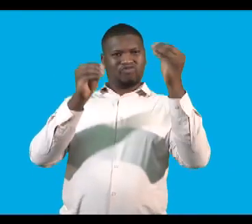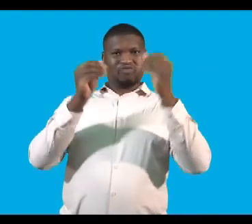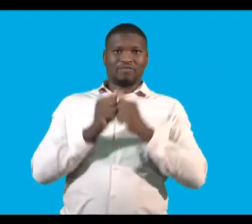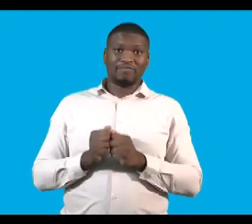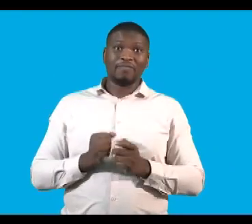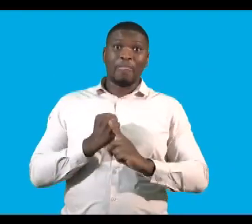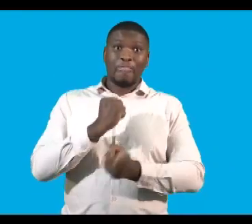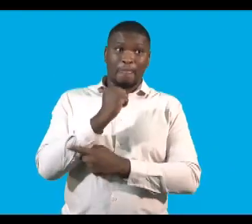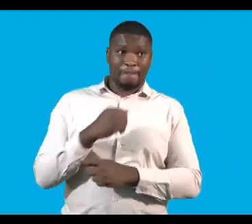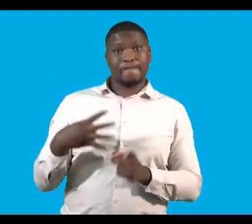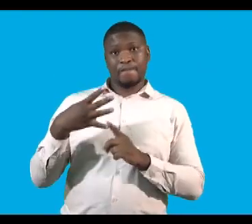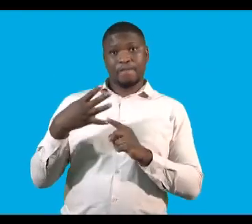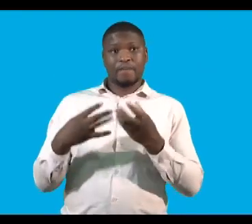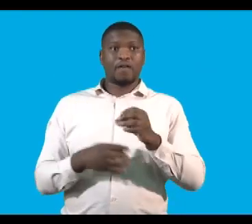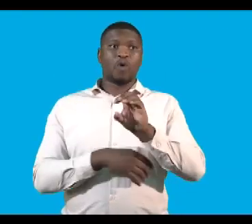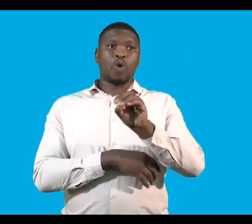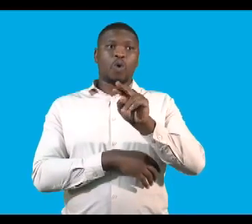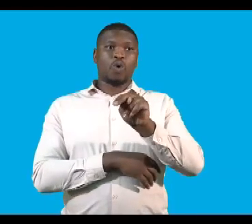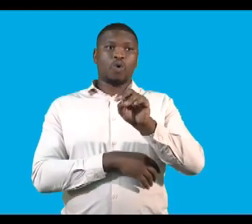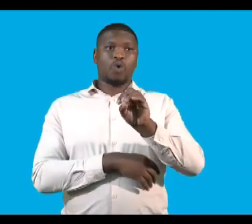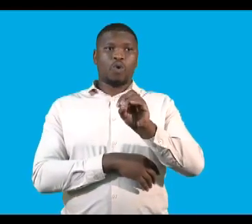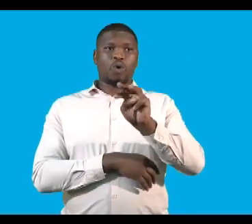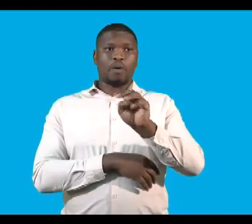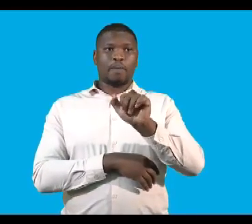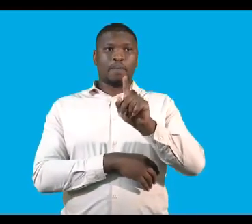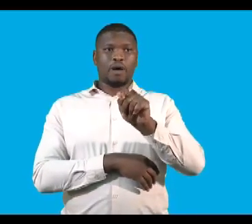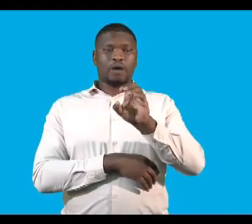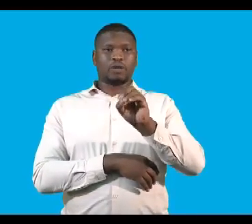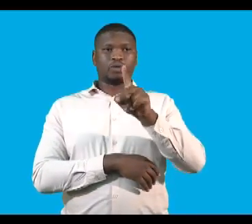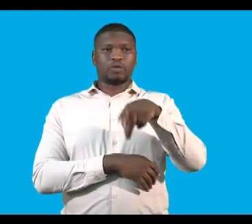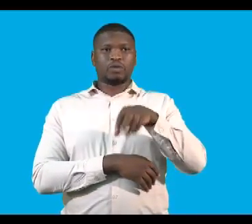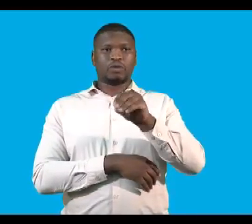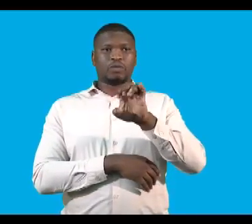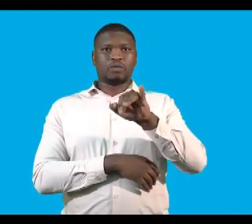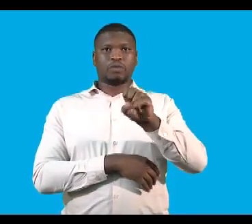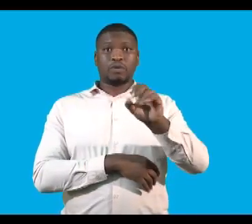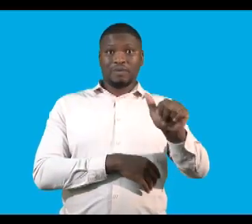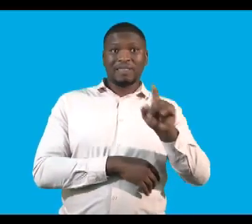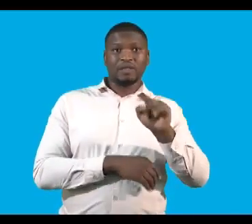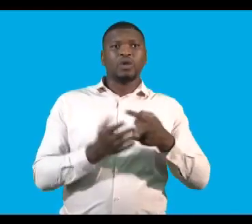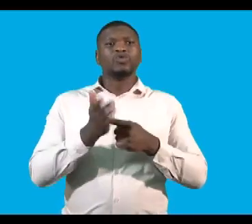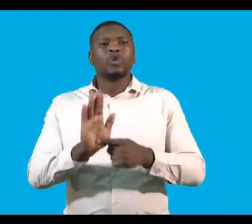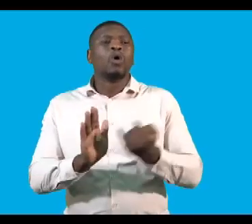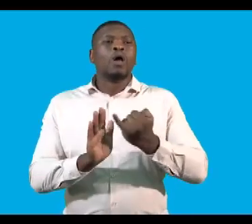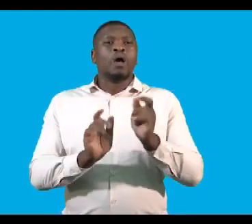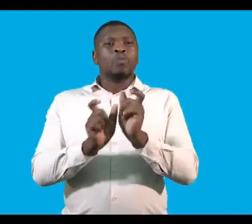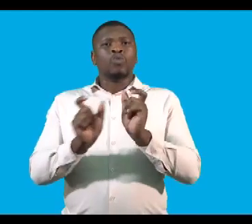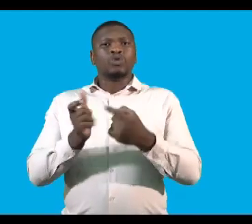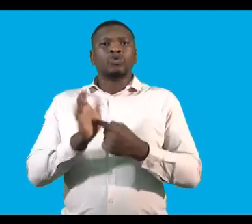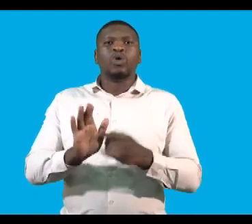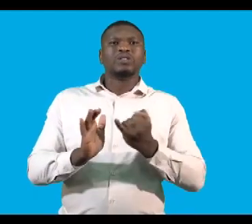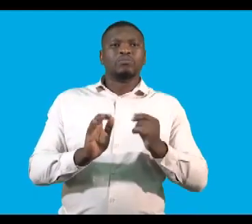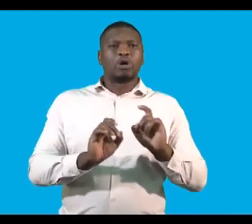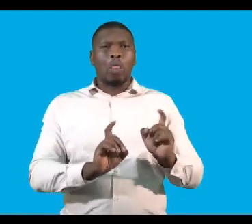have onomatopoeia, words that mimic sounds like pow or boom, crash, depending on the